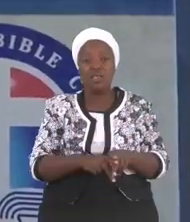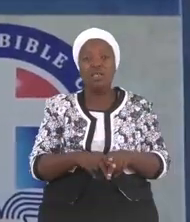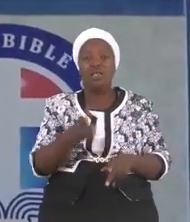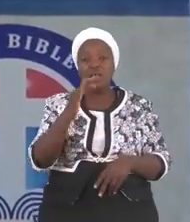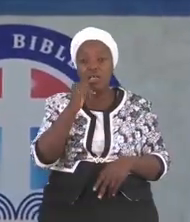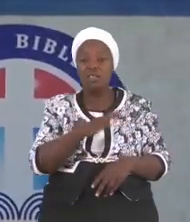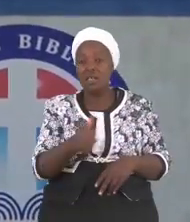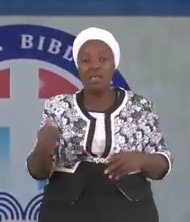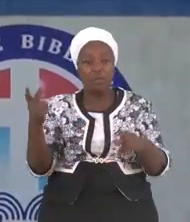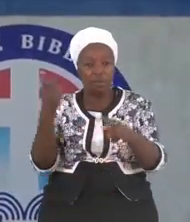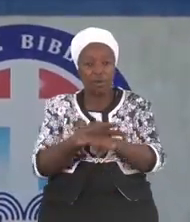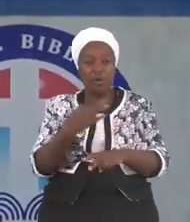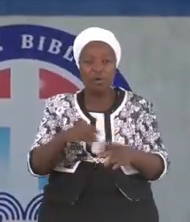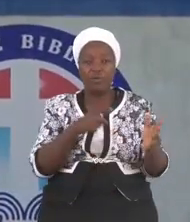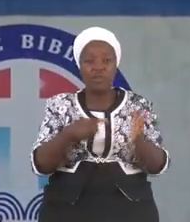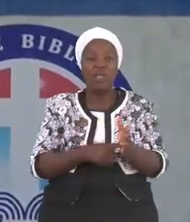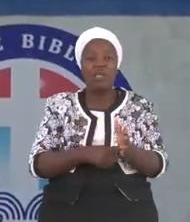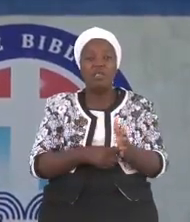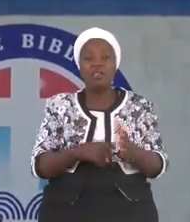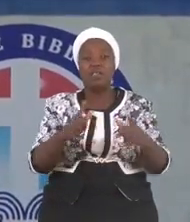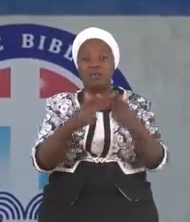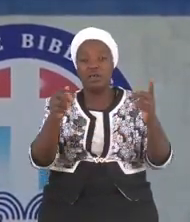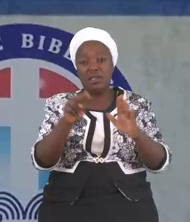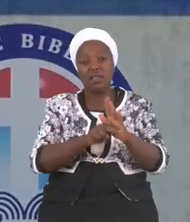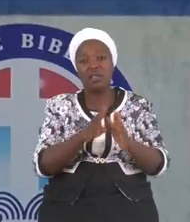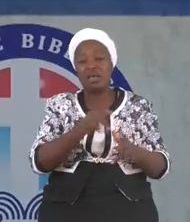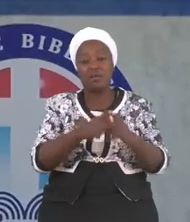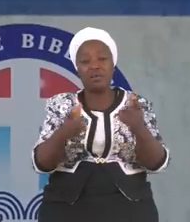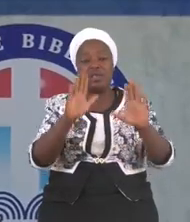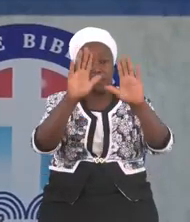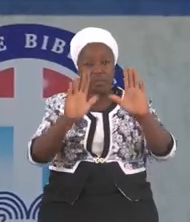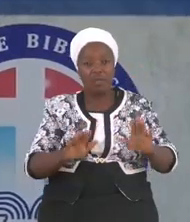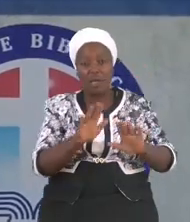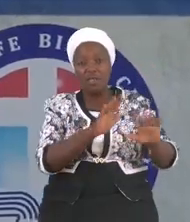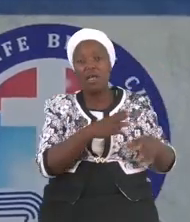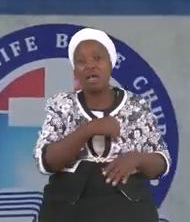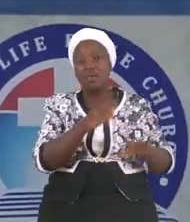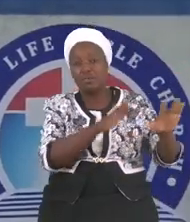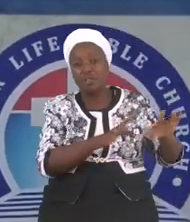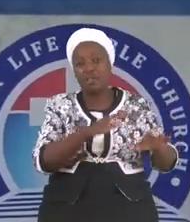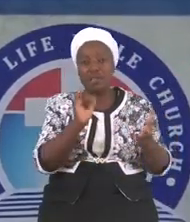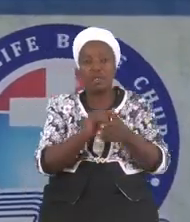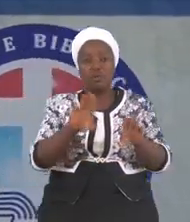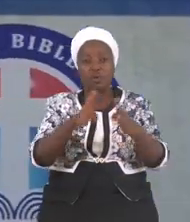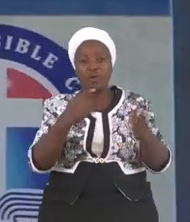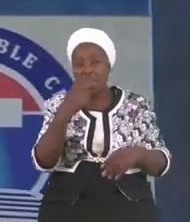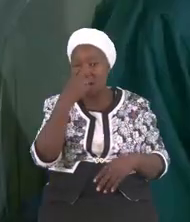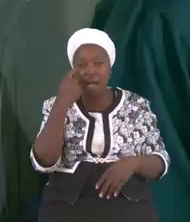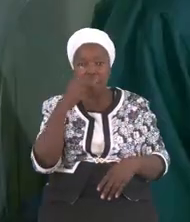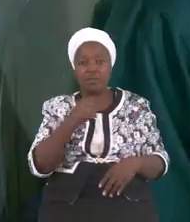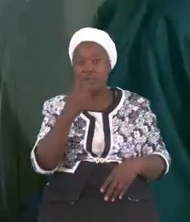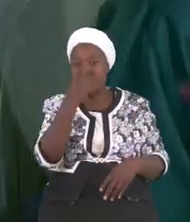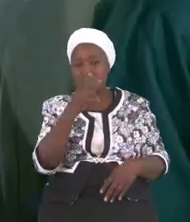this manifestation of mercy that opens the eyes of the blind. It will happen